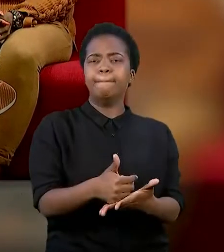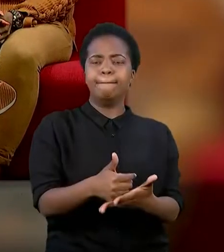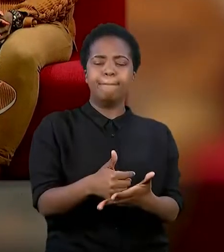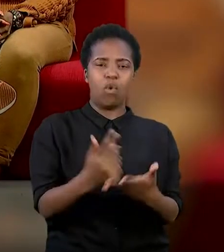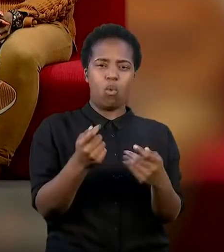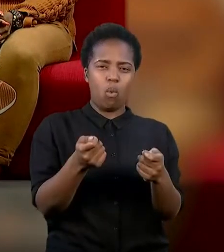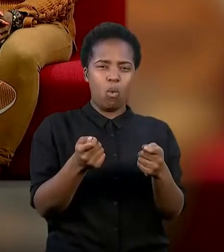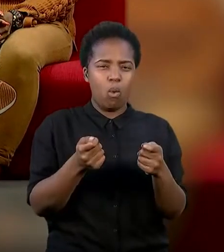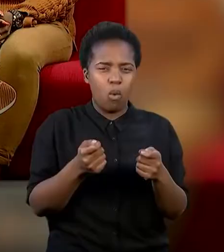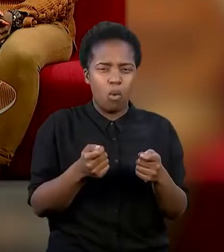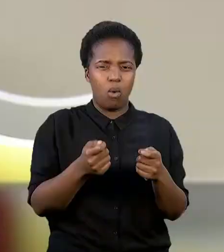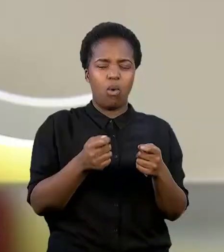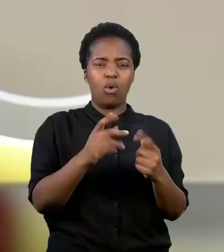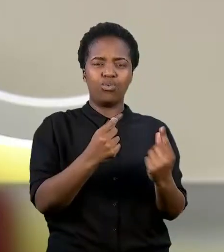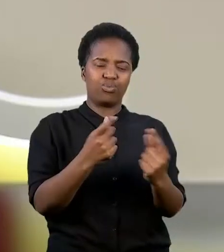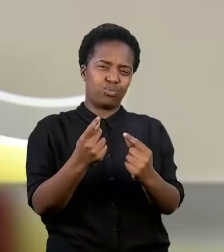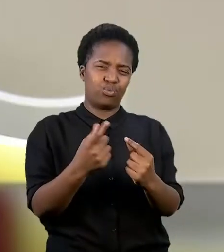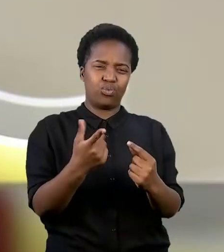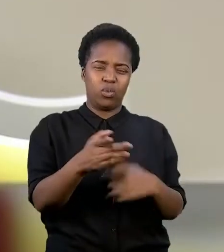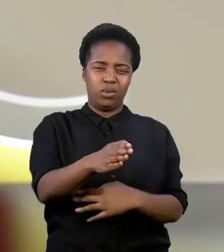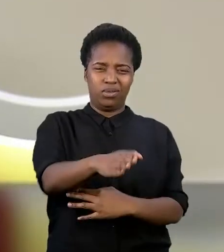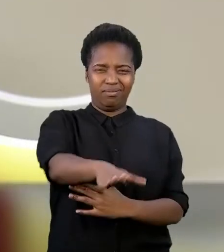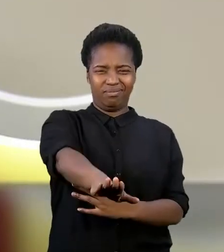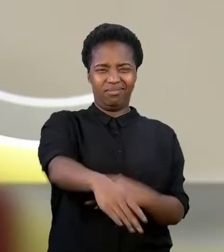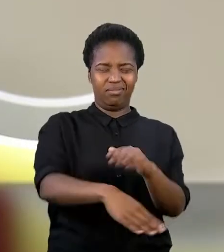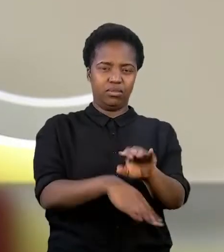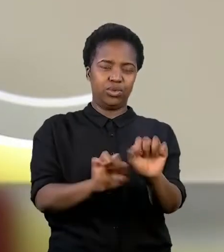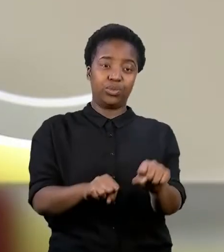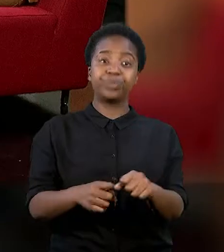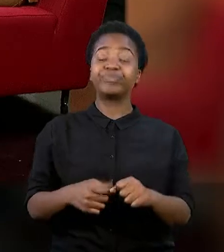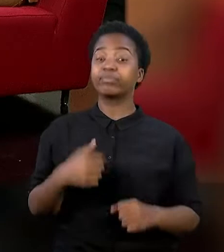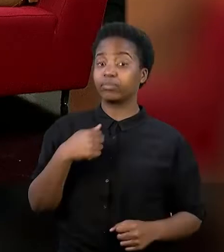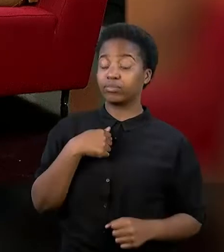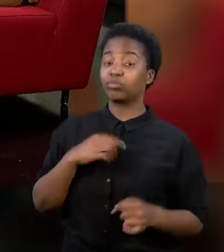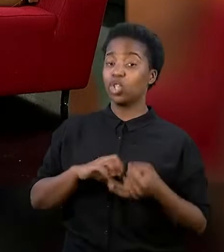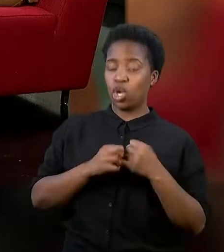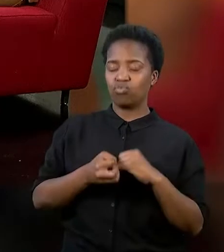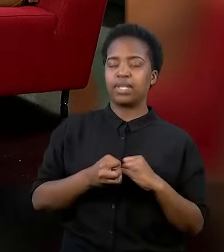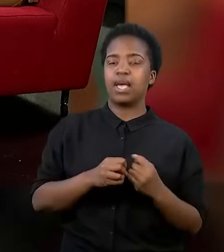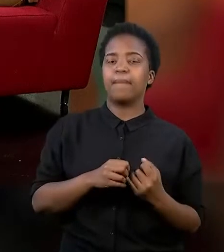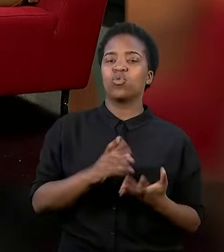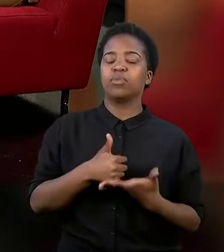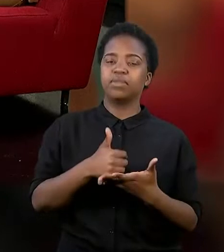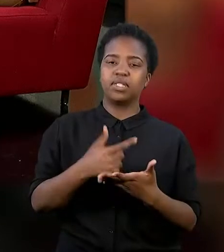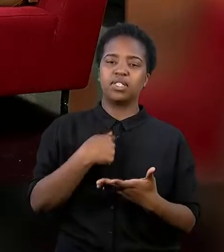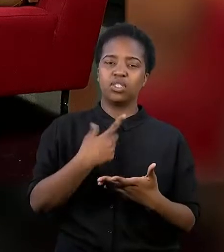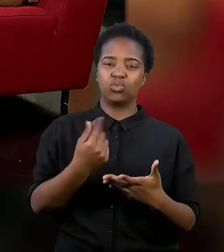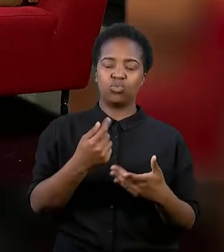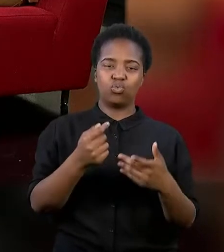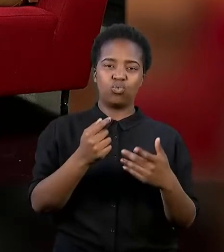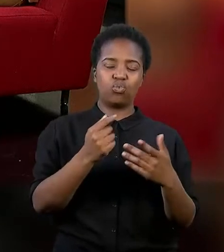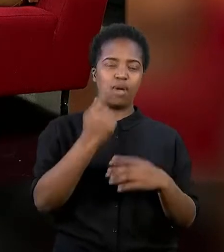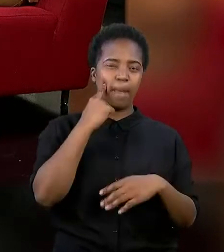member who can help you do the stretching and flexibility. I'm trying to help her do, you know,